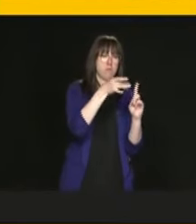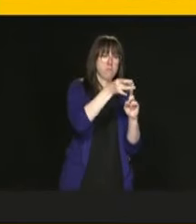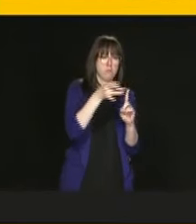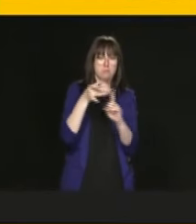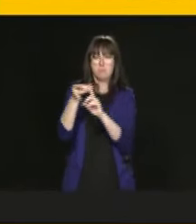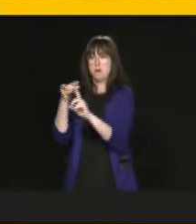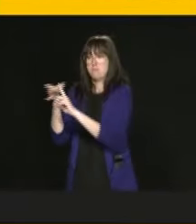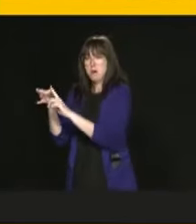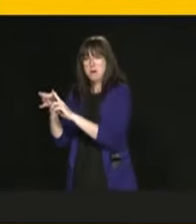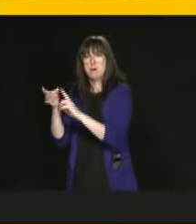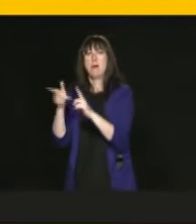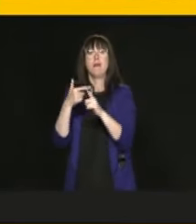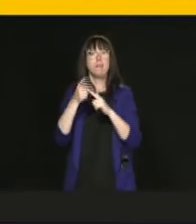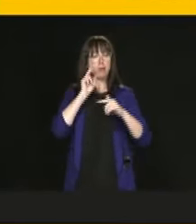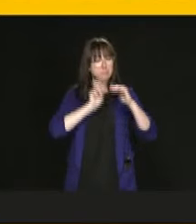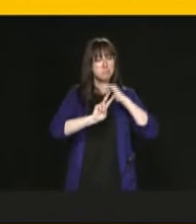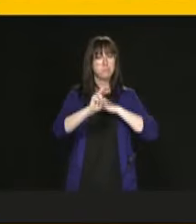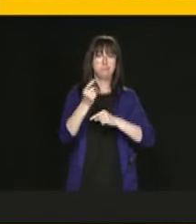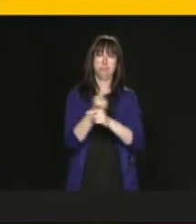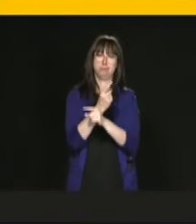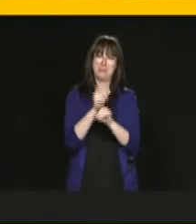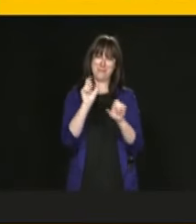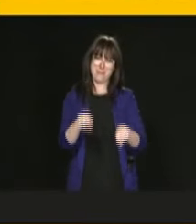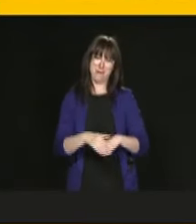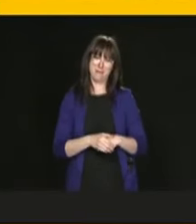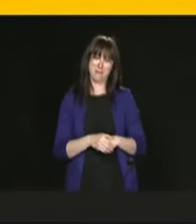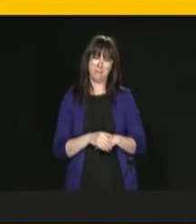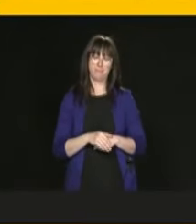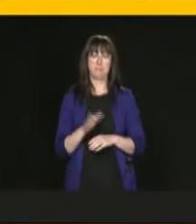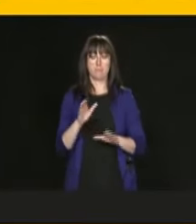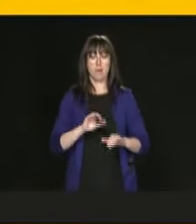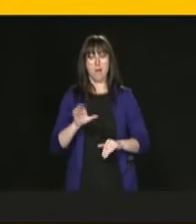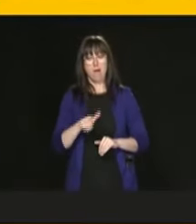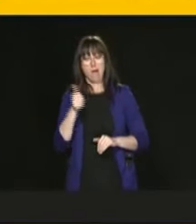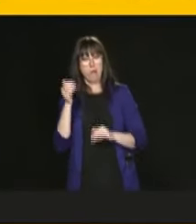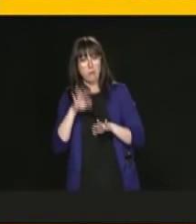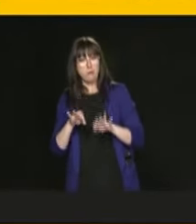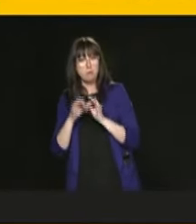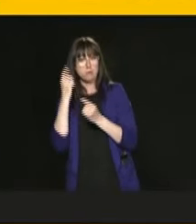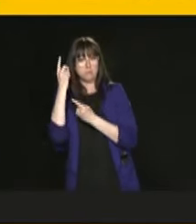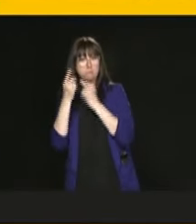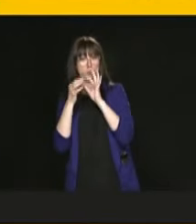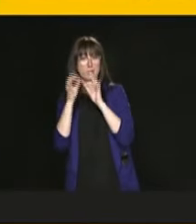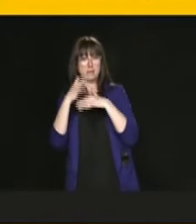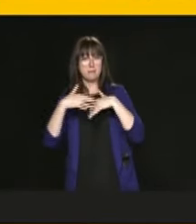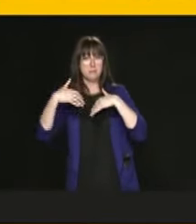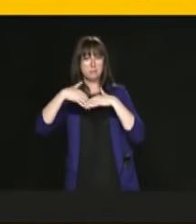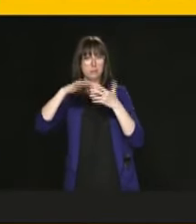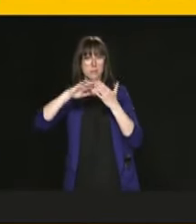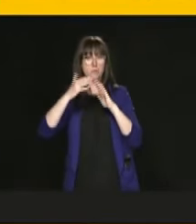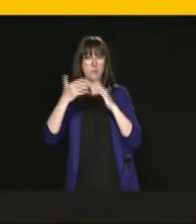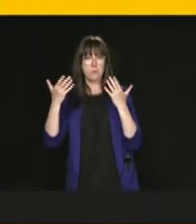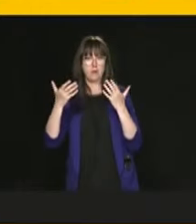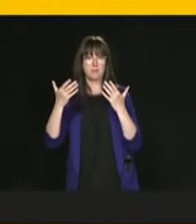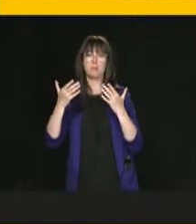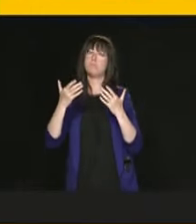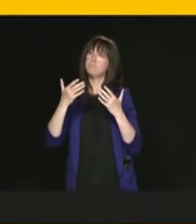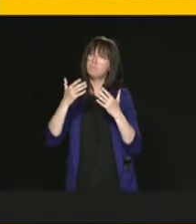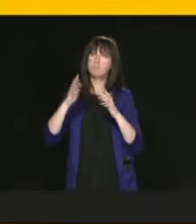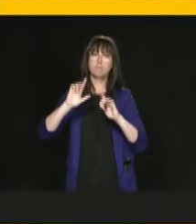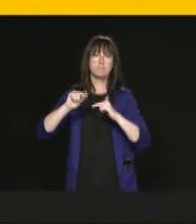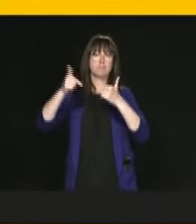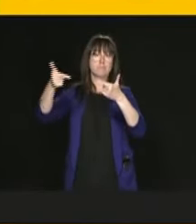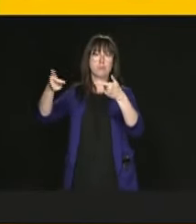The other consideration, which is a very important consideration with respect to Indigenous communities, is Indigenous control over Indigenous data. Layered onto that